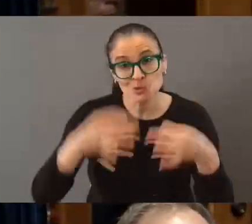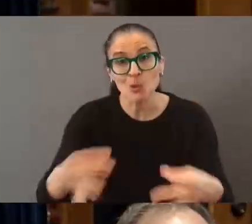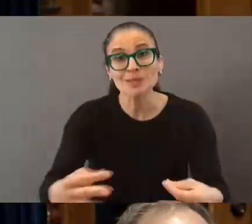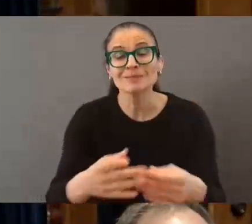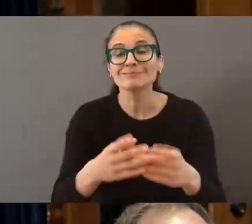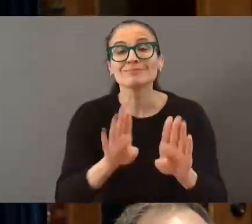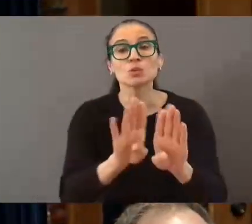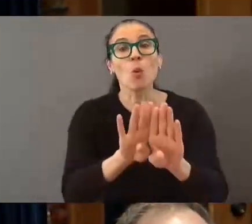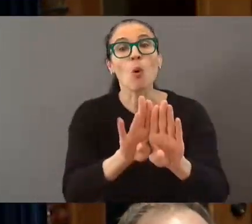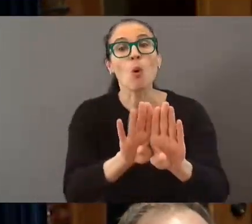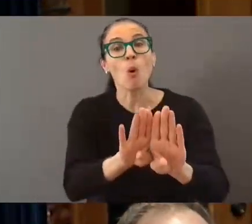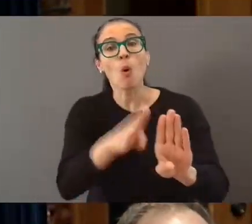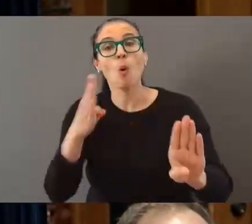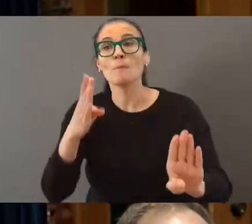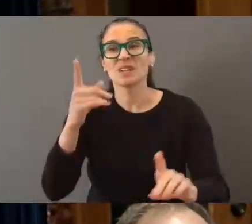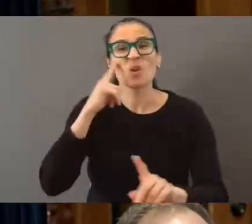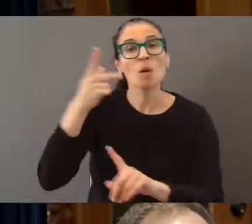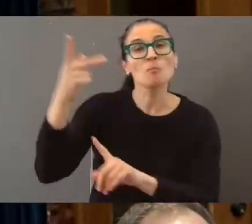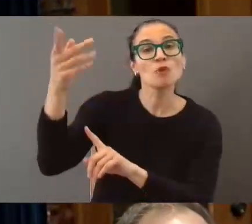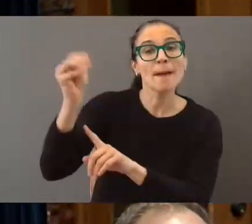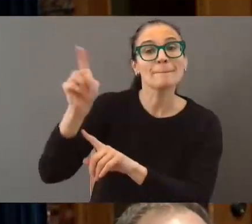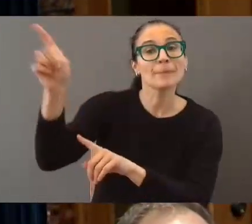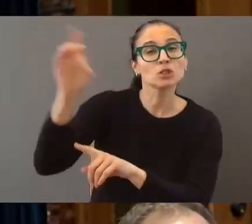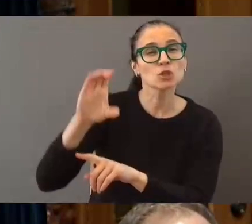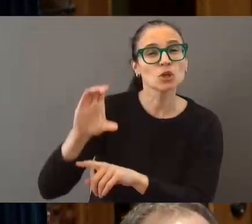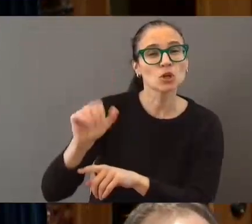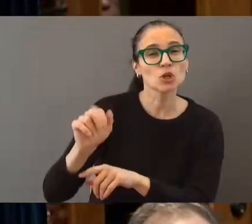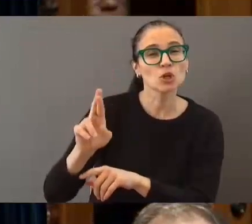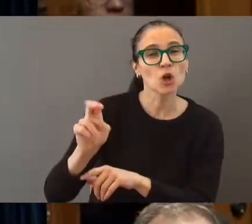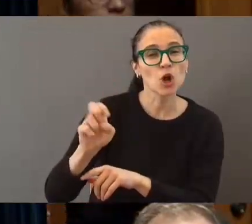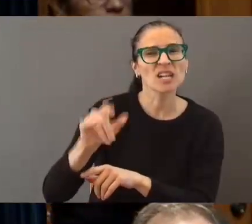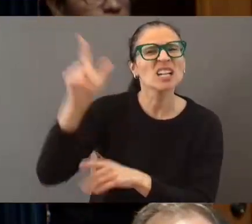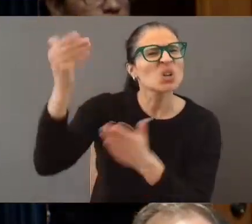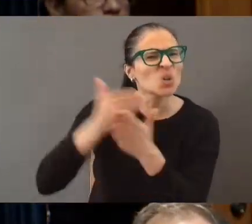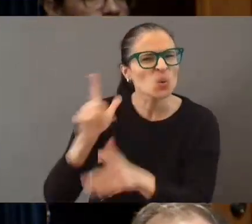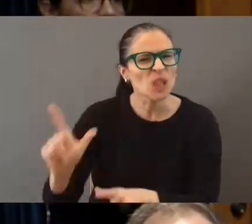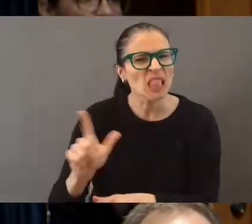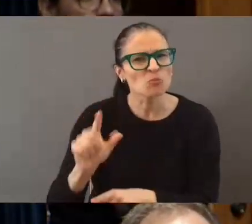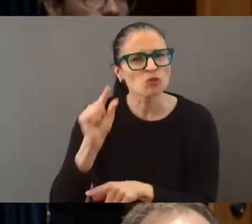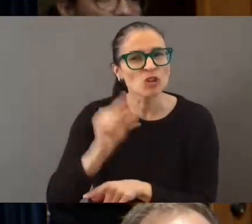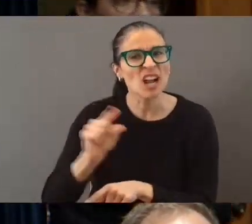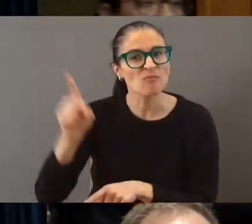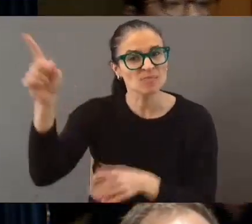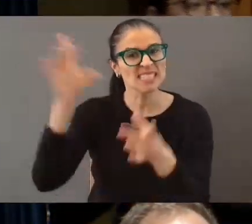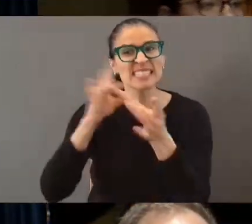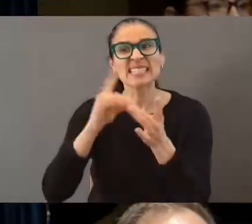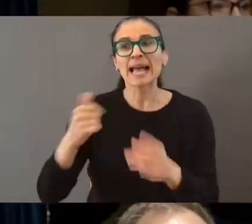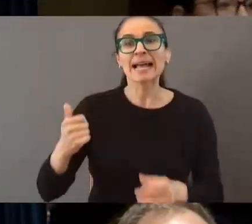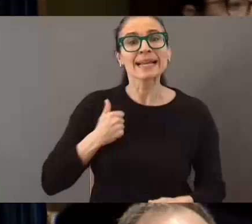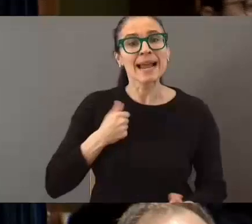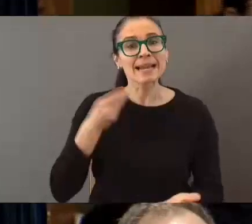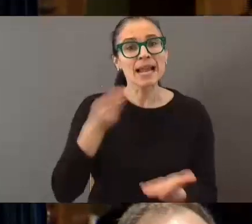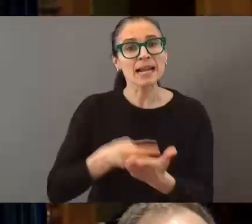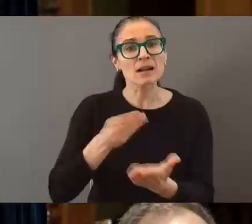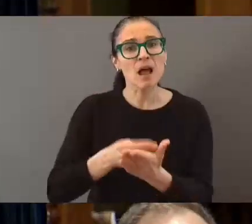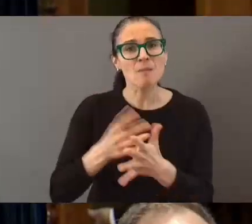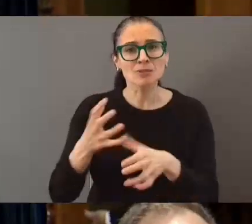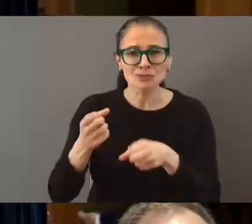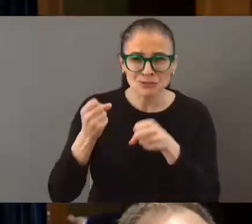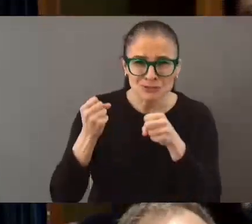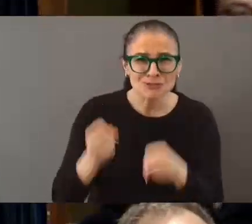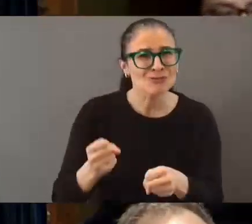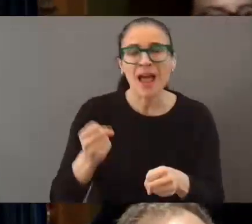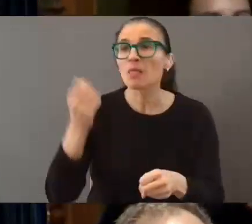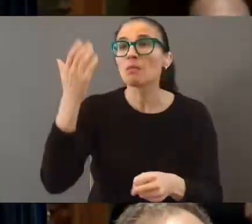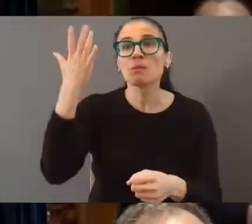by Canadian energy, and that Canada has tremendous opportunity to be the world's leading energy superpower in